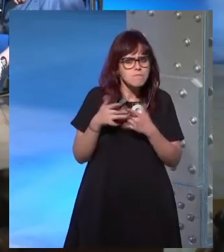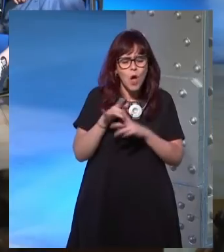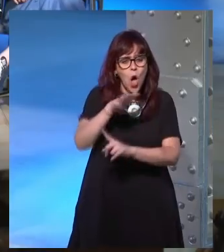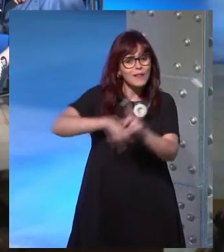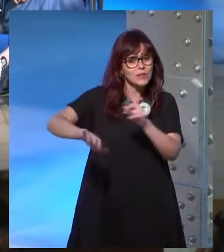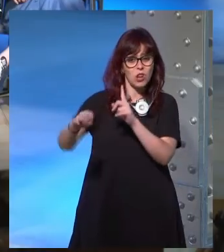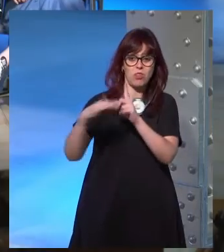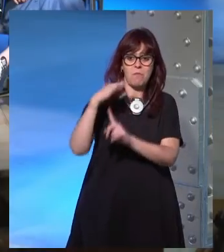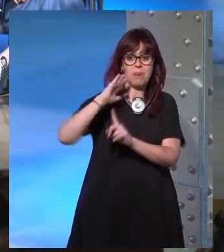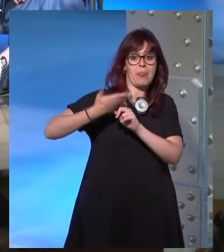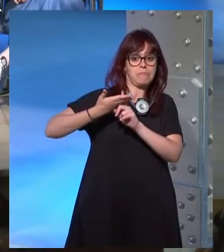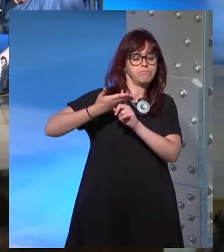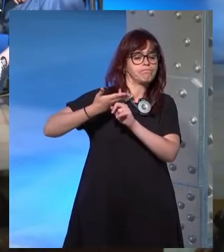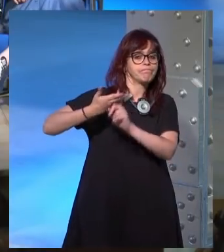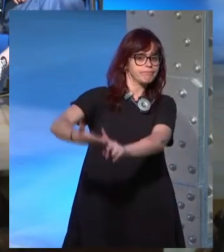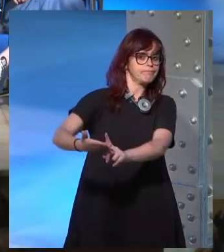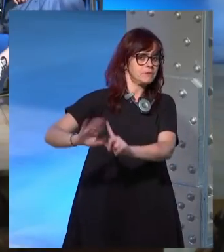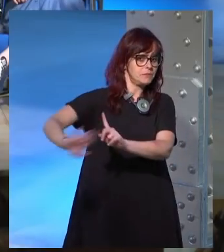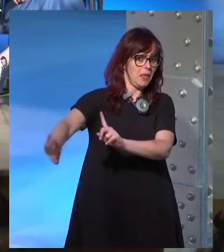It comes with part of being,